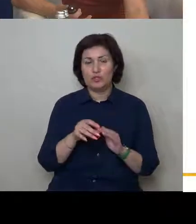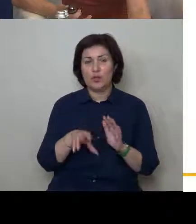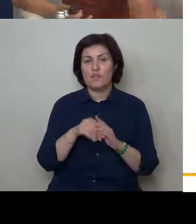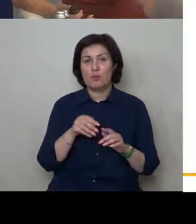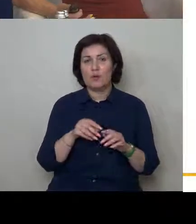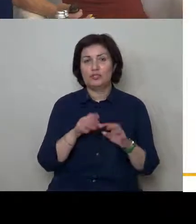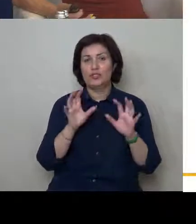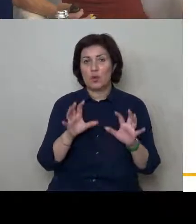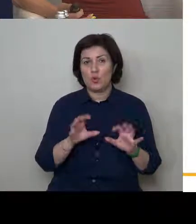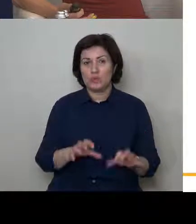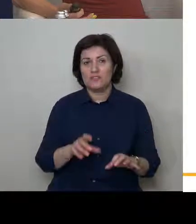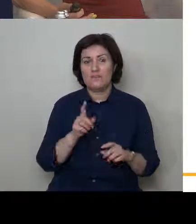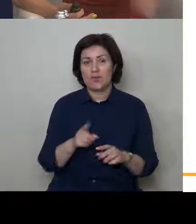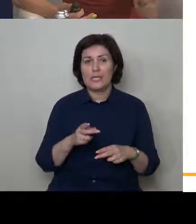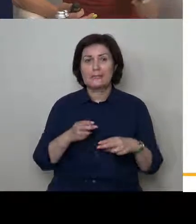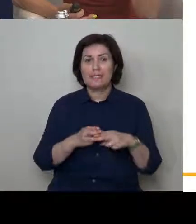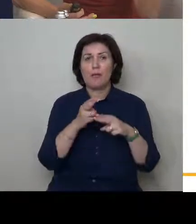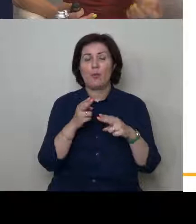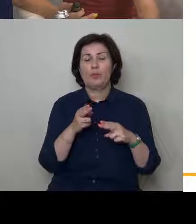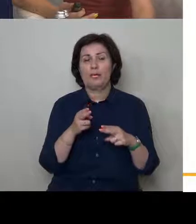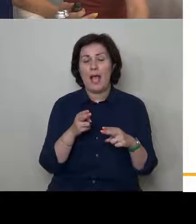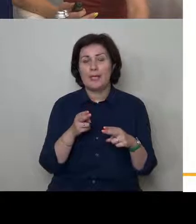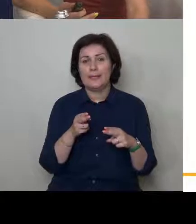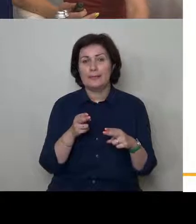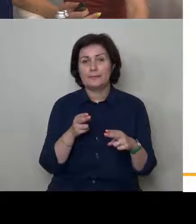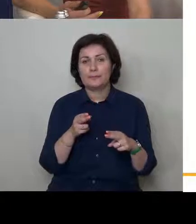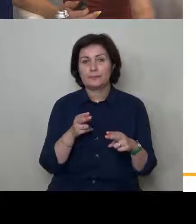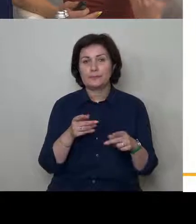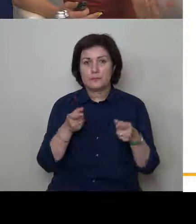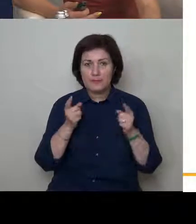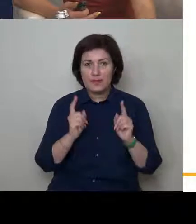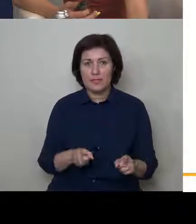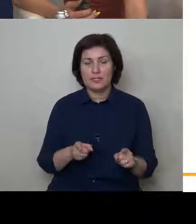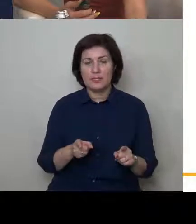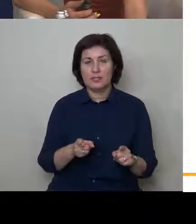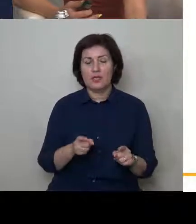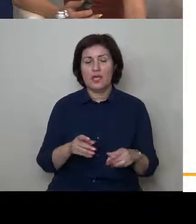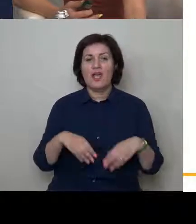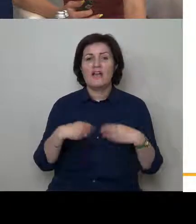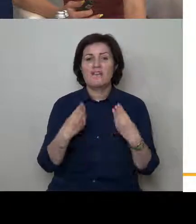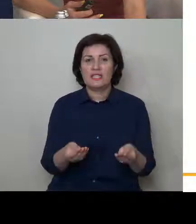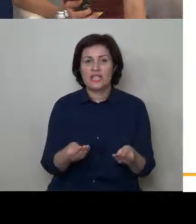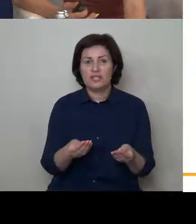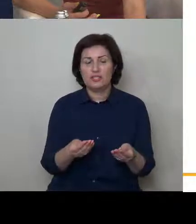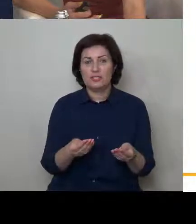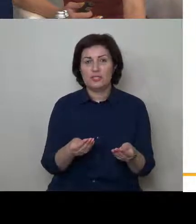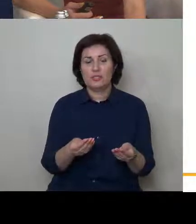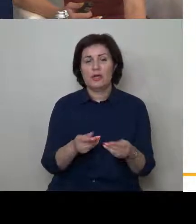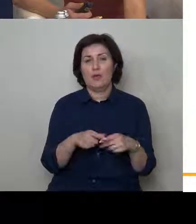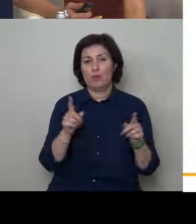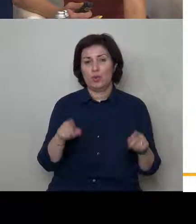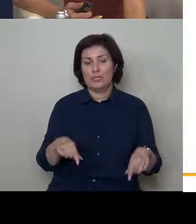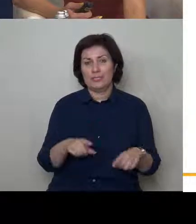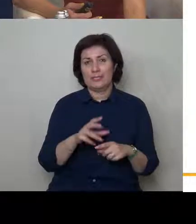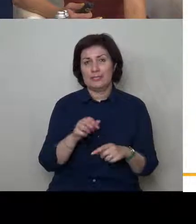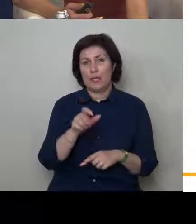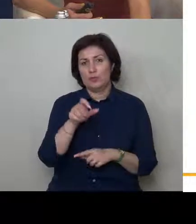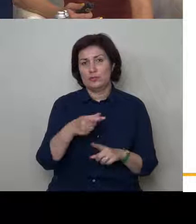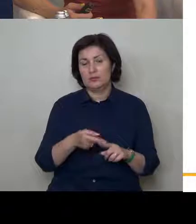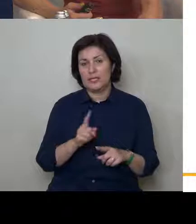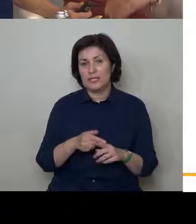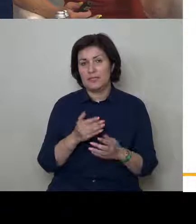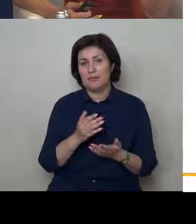and it is on the election code, not accidentally, because it really prevents